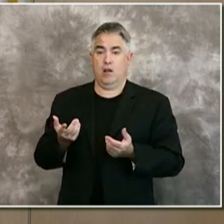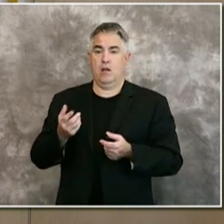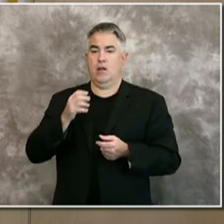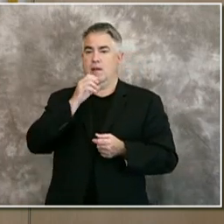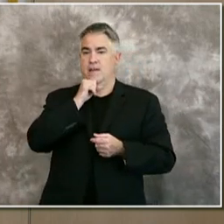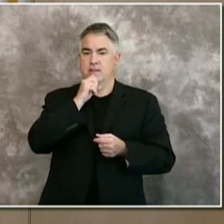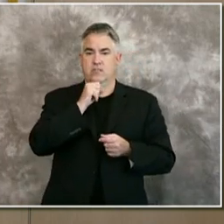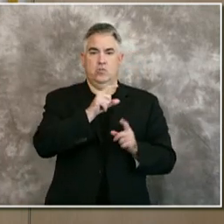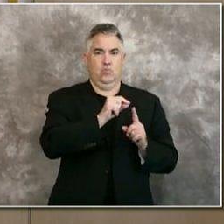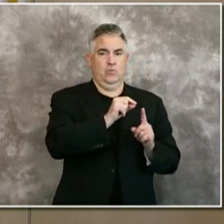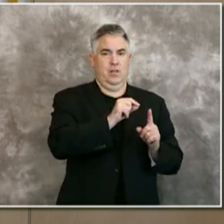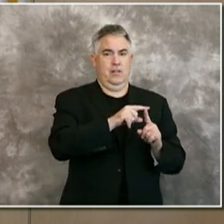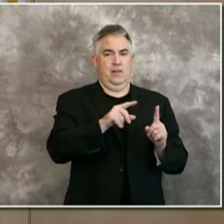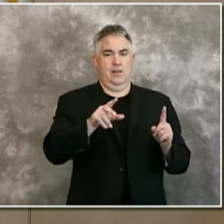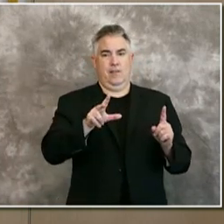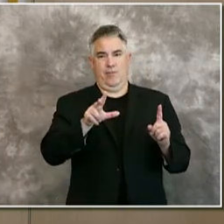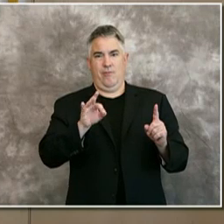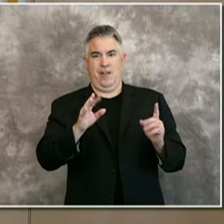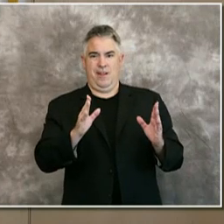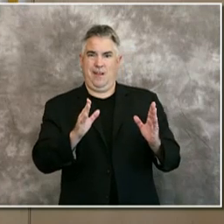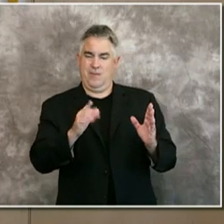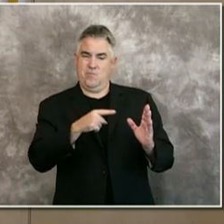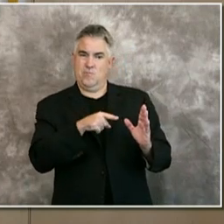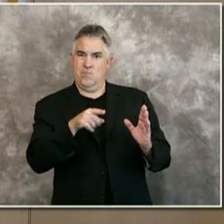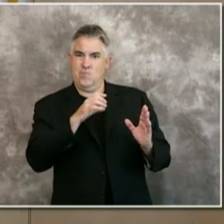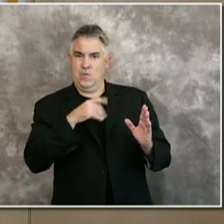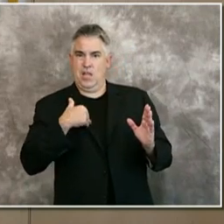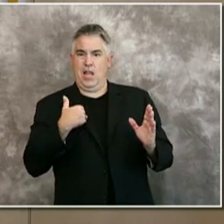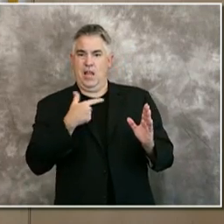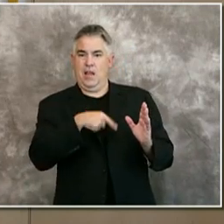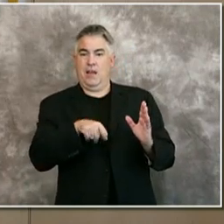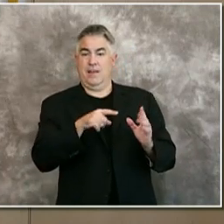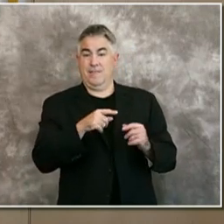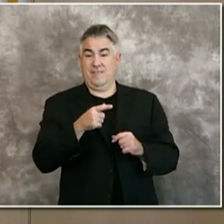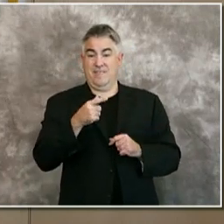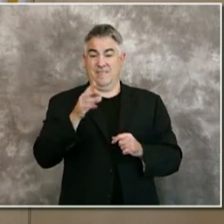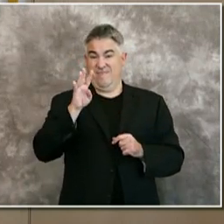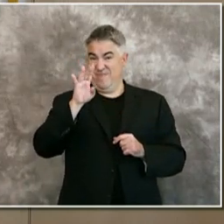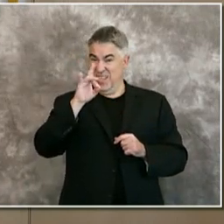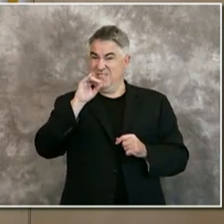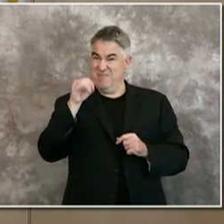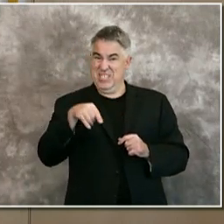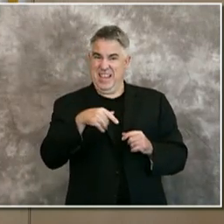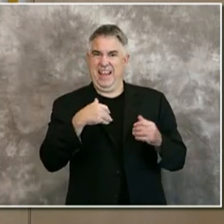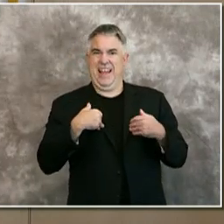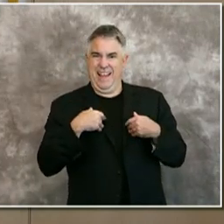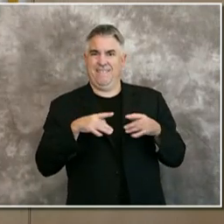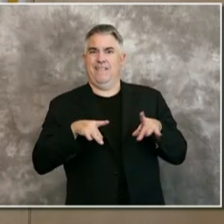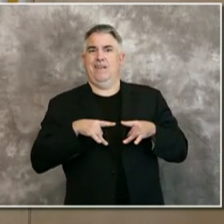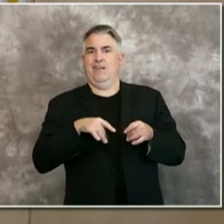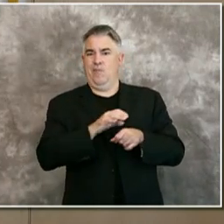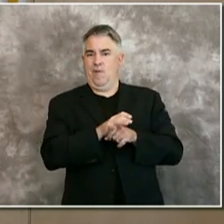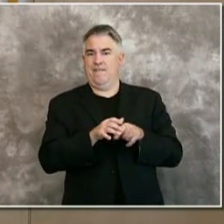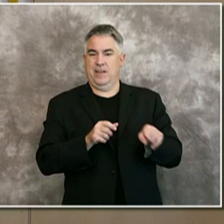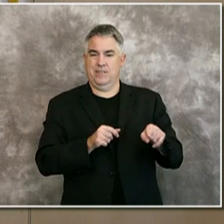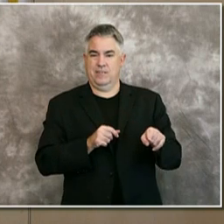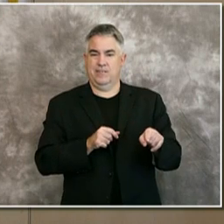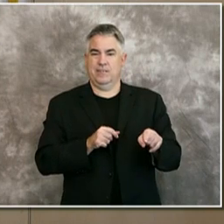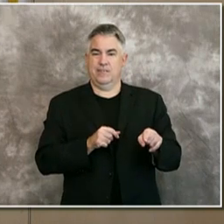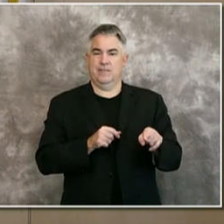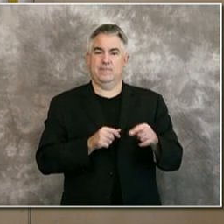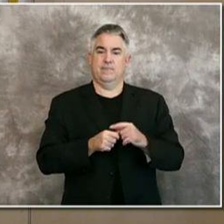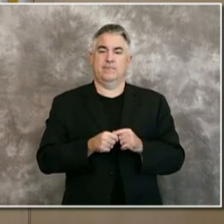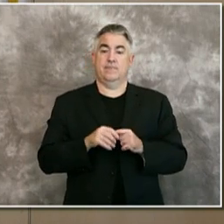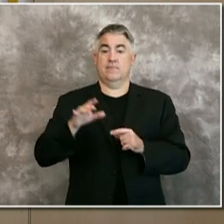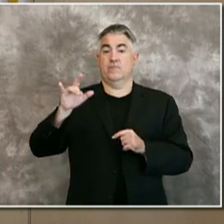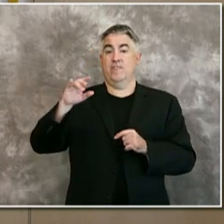to 39 years of age, about 48%. In addition, about